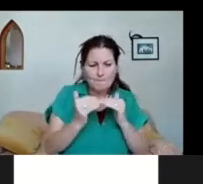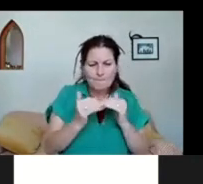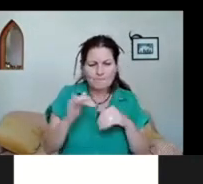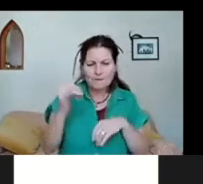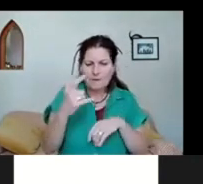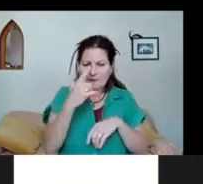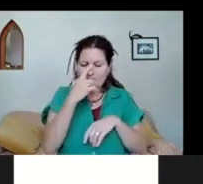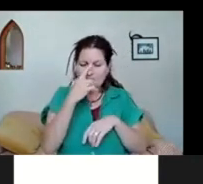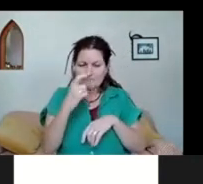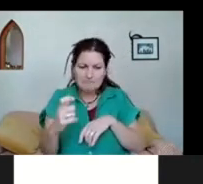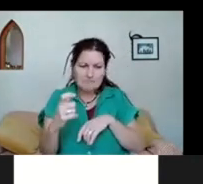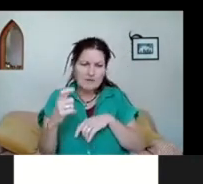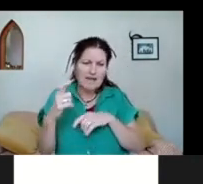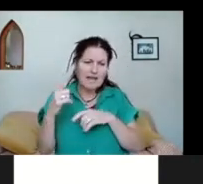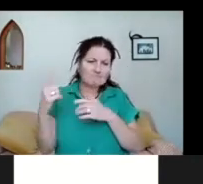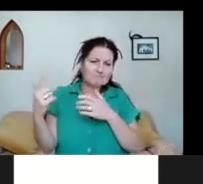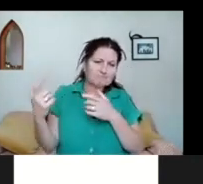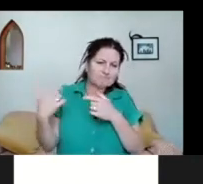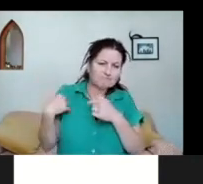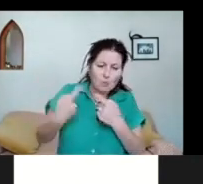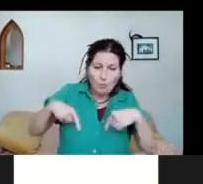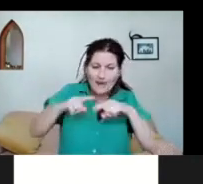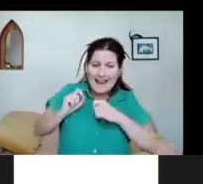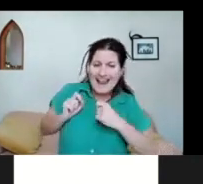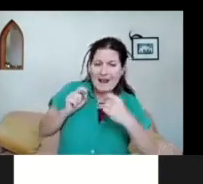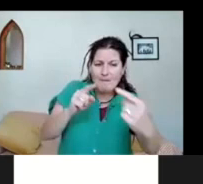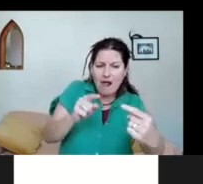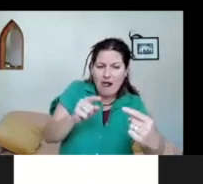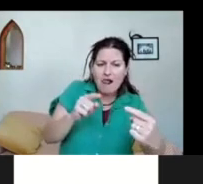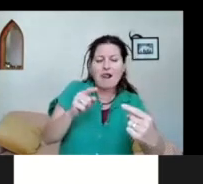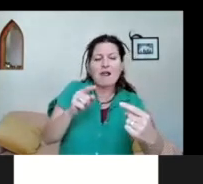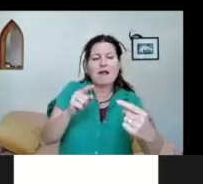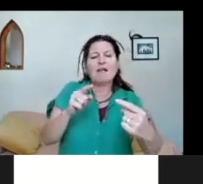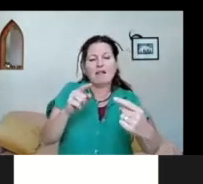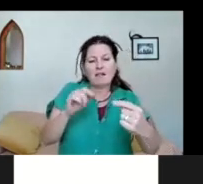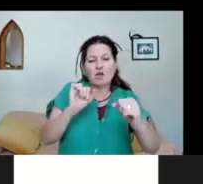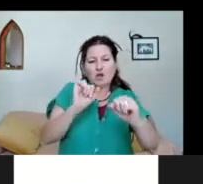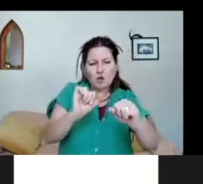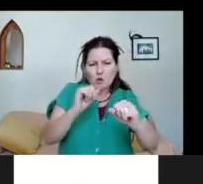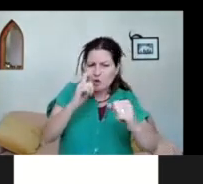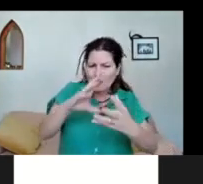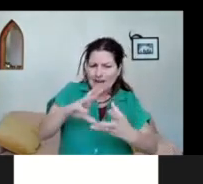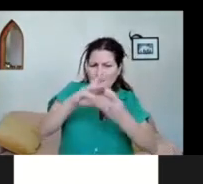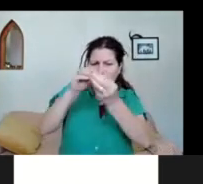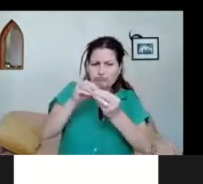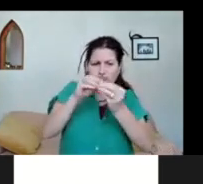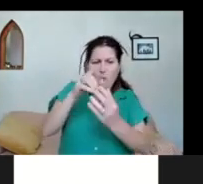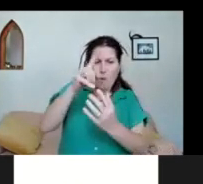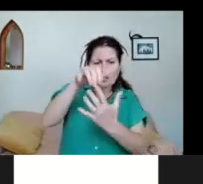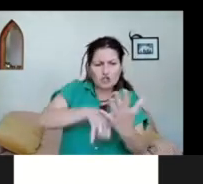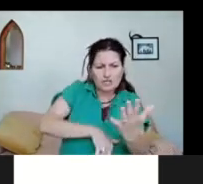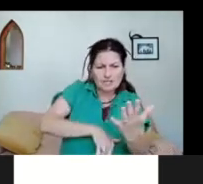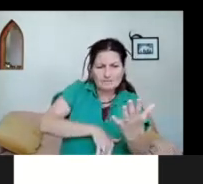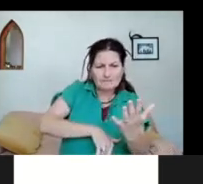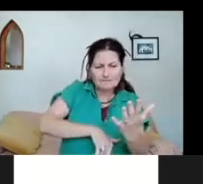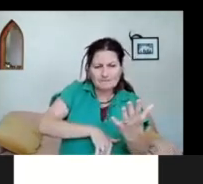send them to you, and then you could kind of collate one sheet of everybody? And is that possible? Shipra, I think,